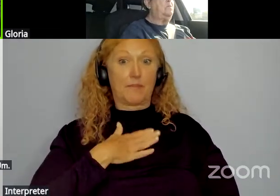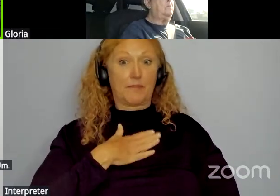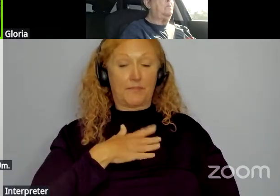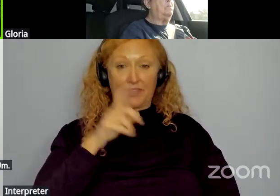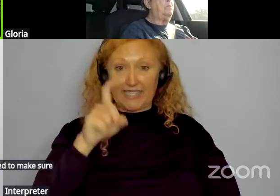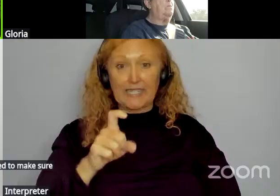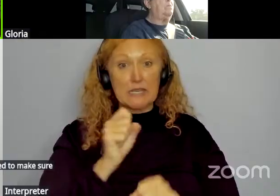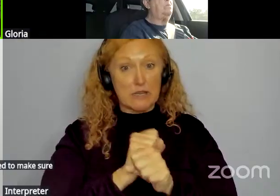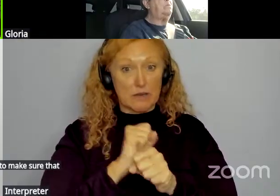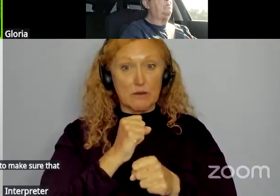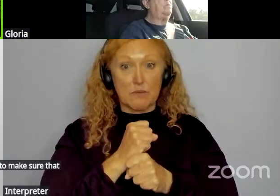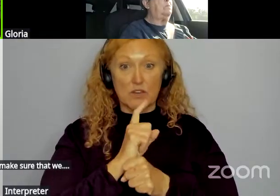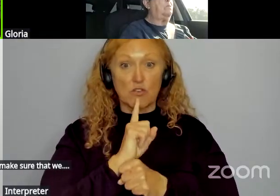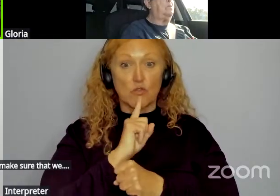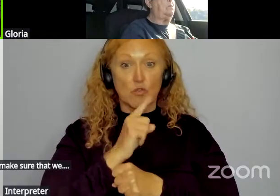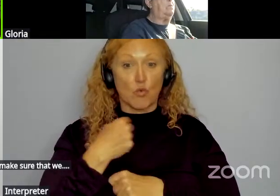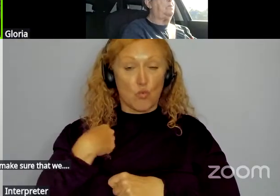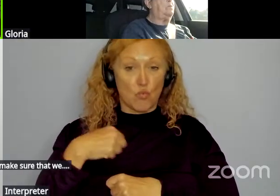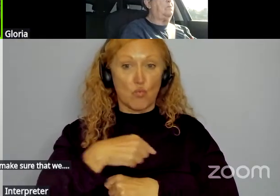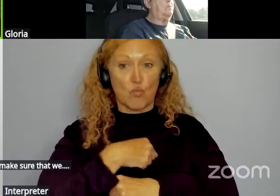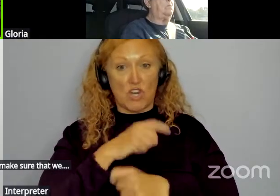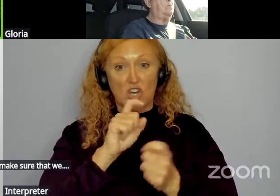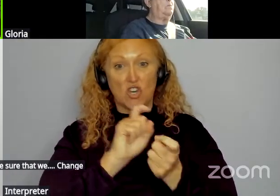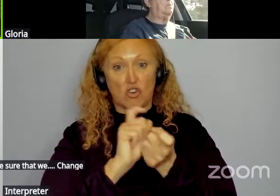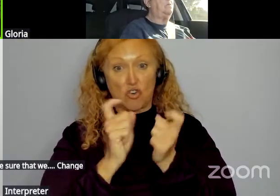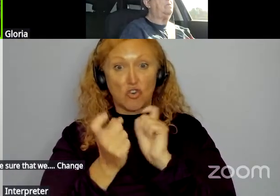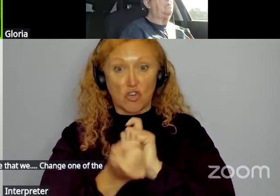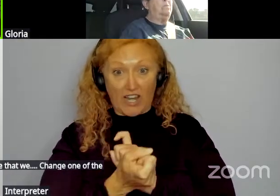sure that we change one of